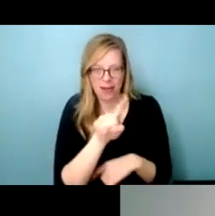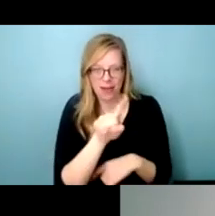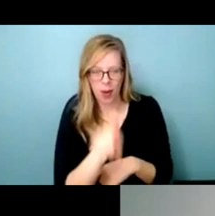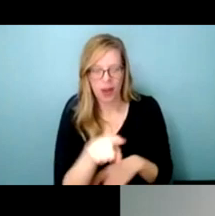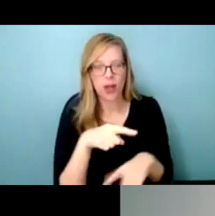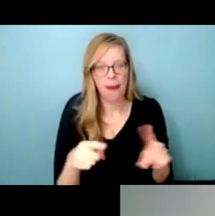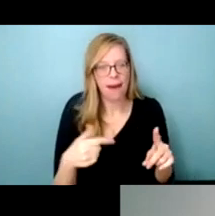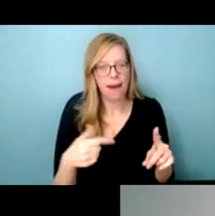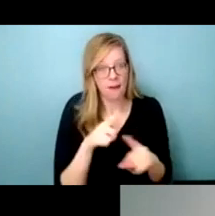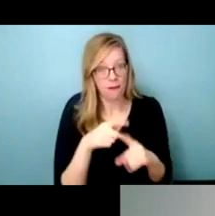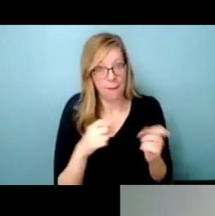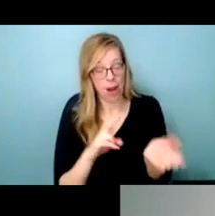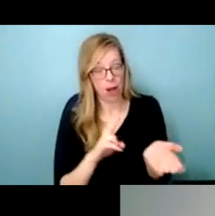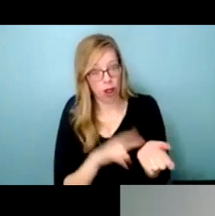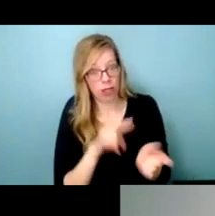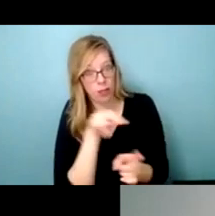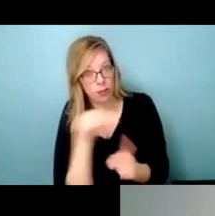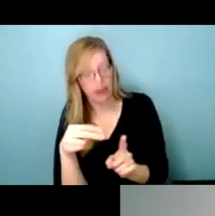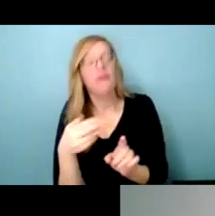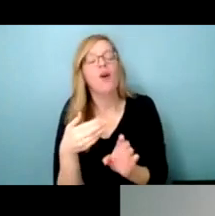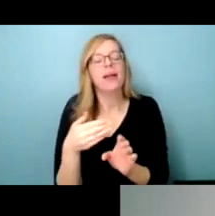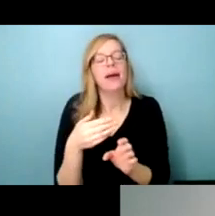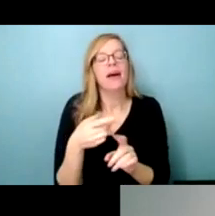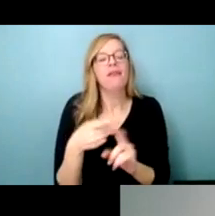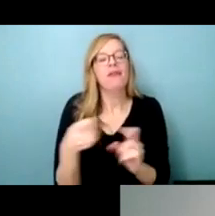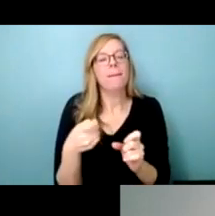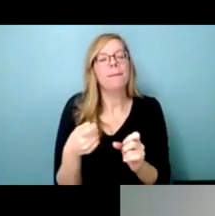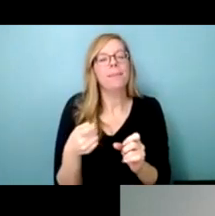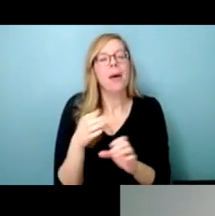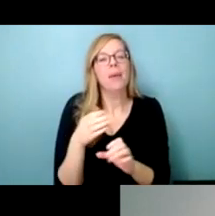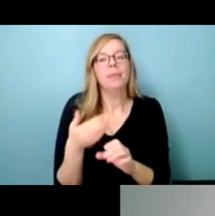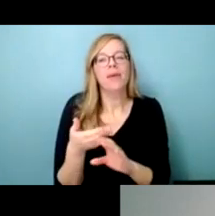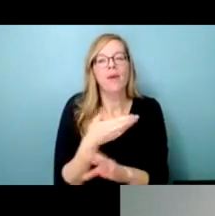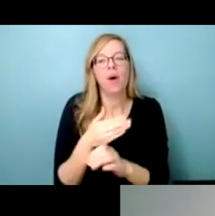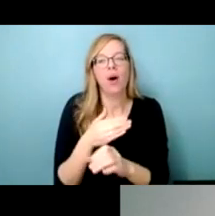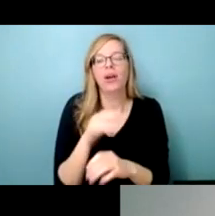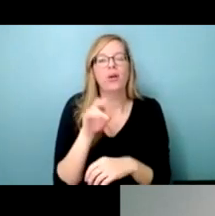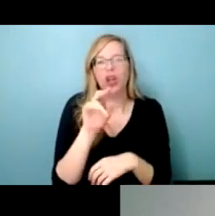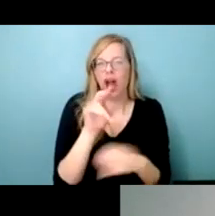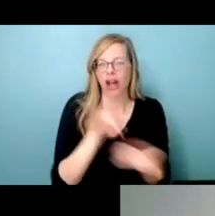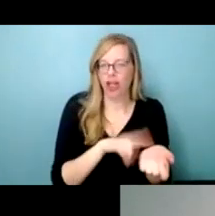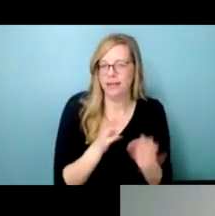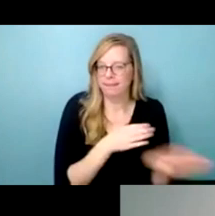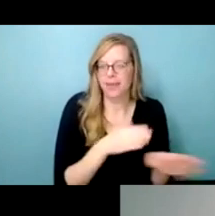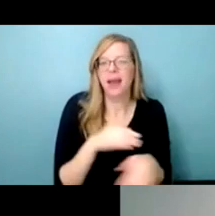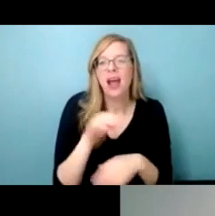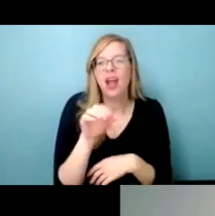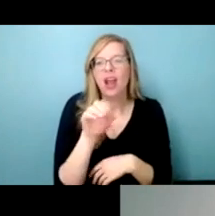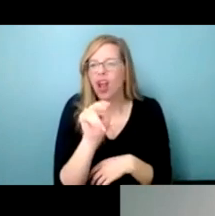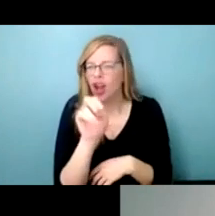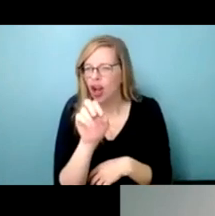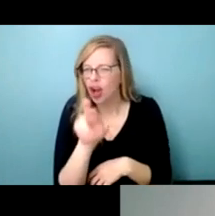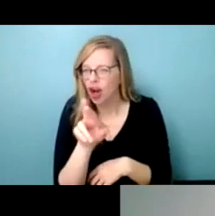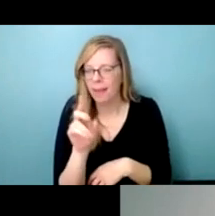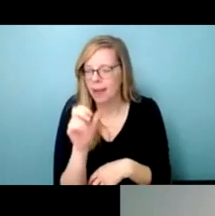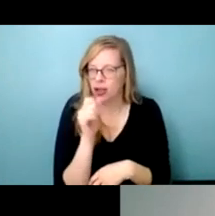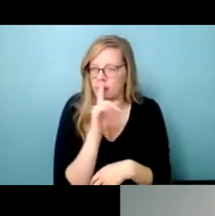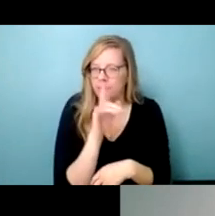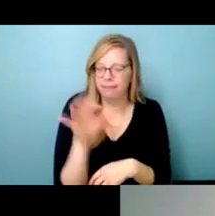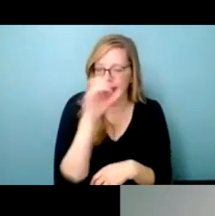So recently, or pre-COVID, I guess now, NERC was a recipient from the United Way of a grant that was completely